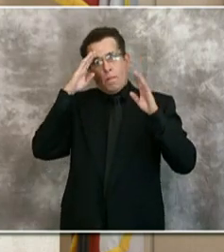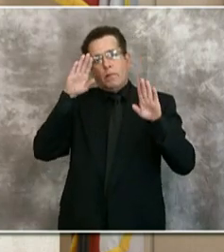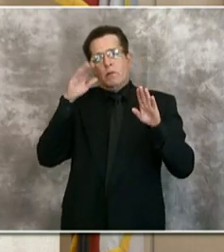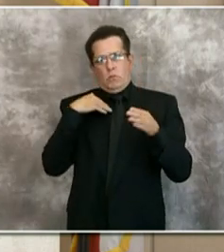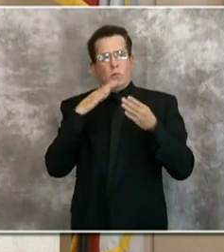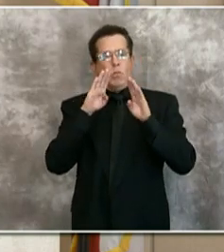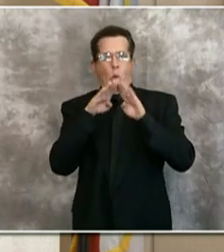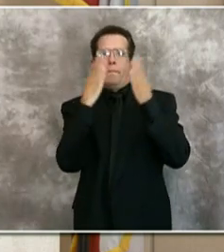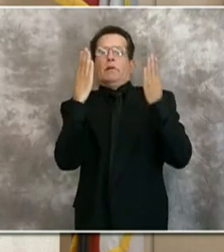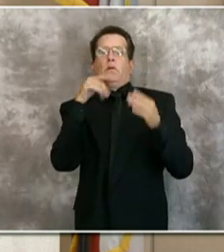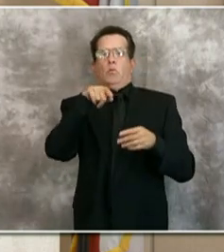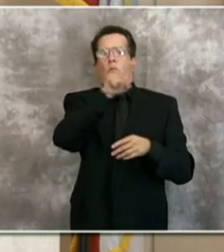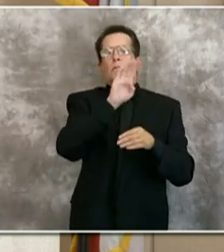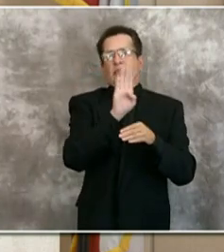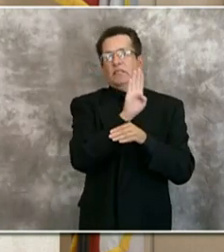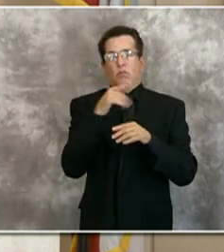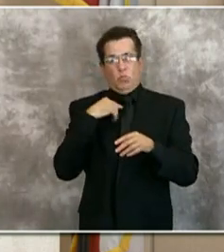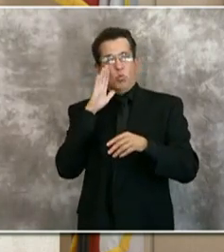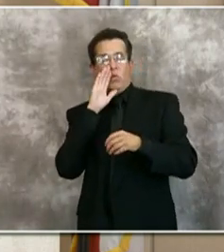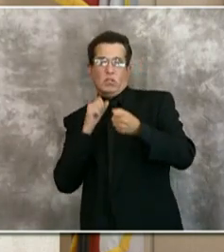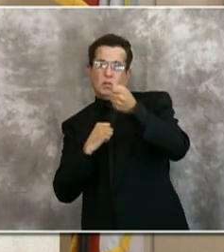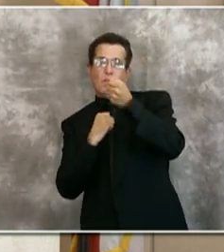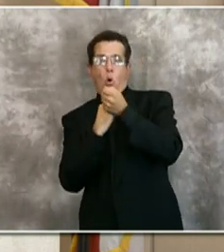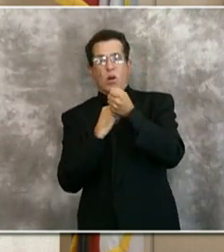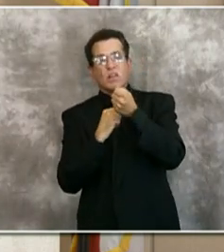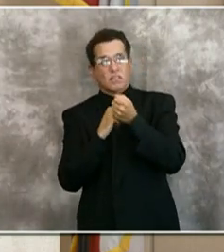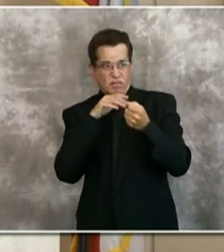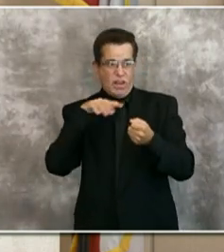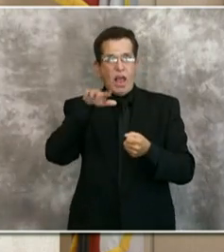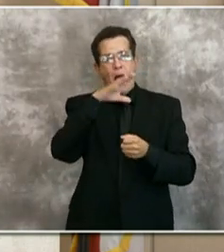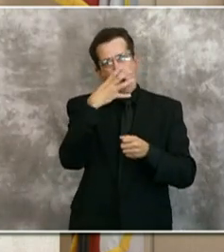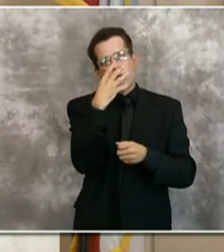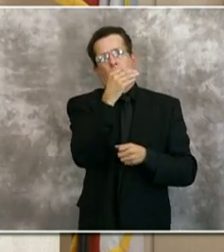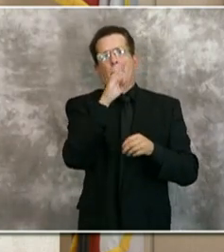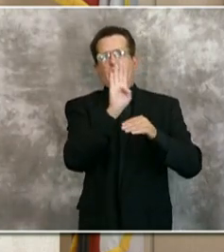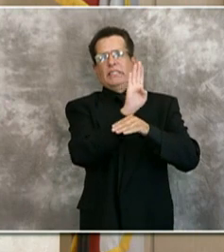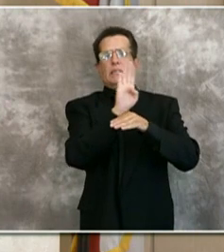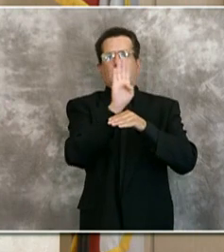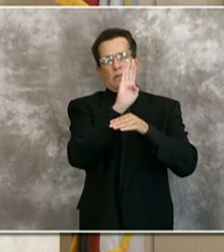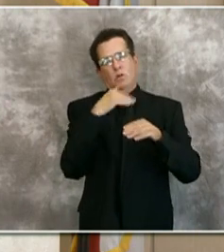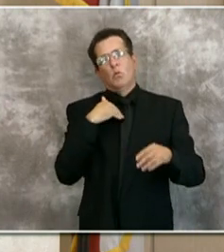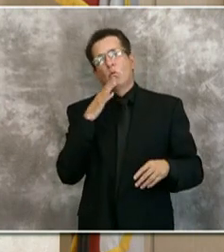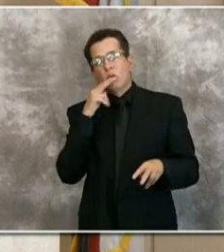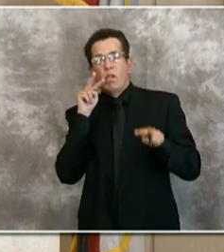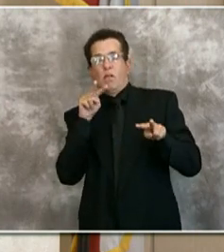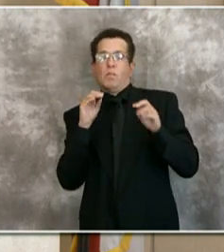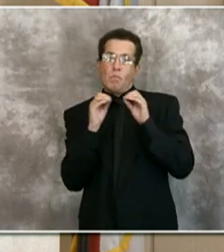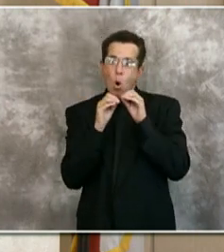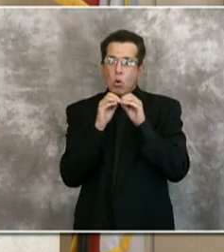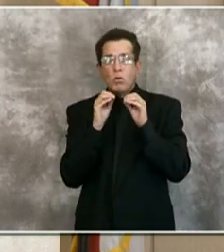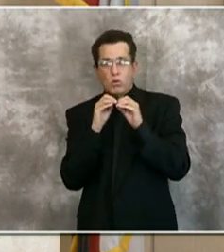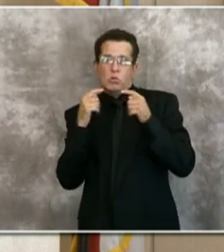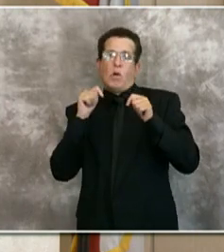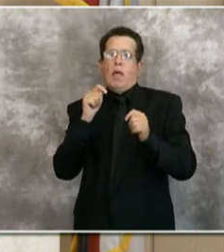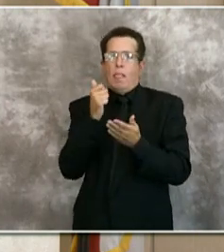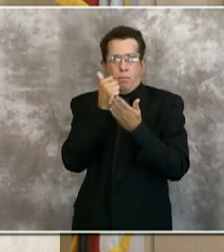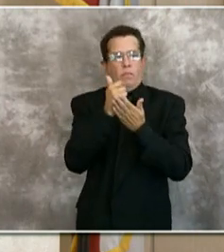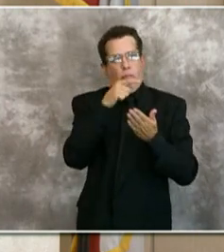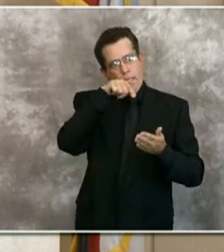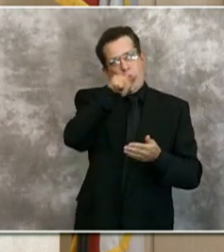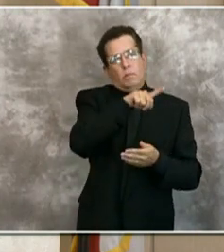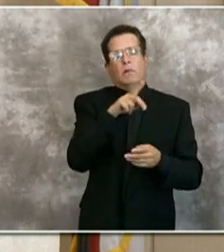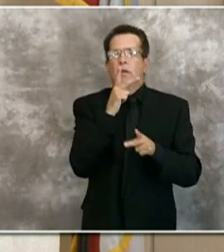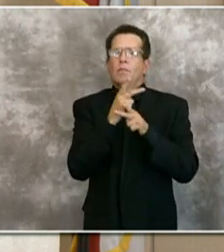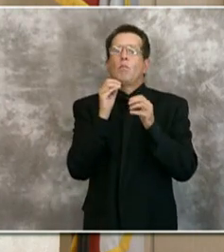something that we support and something we will be looking to make sure that we can put in place the proper structure to allow it to facilitate safely.